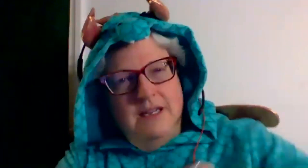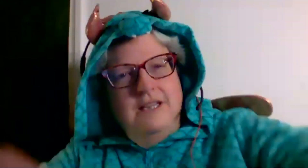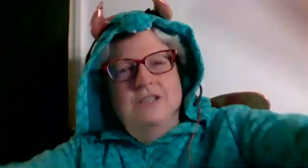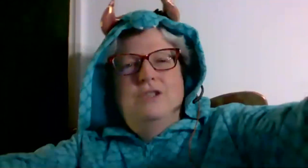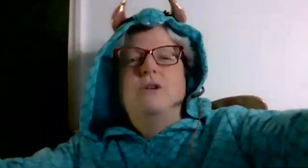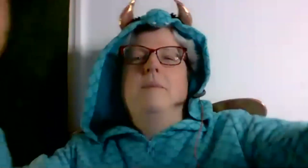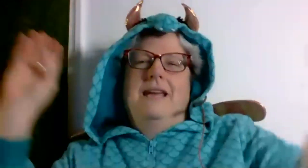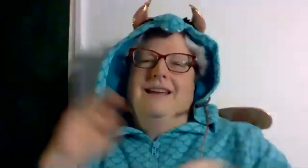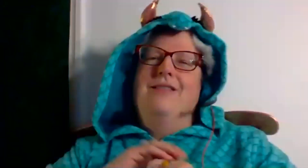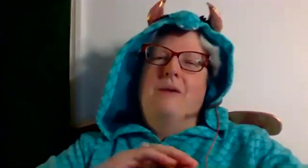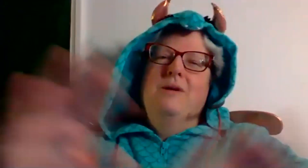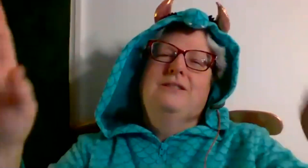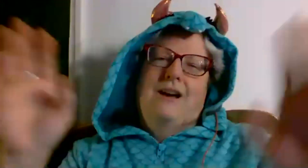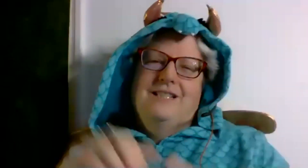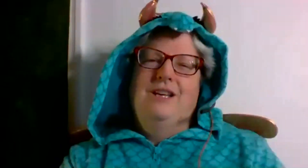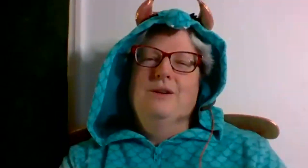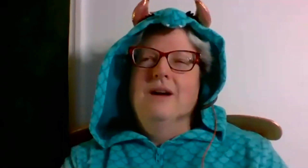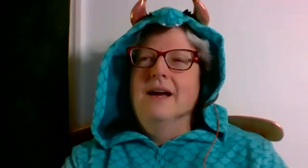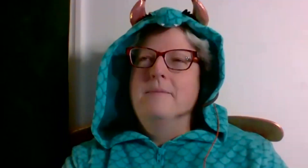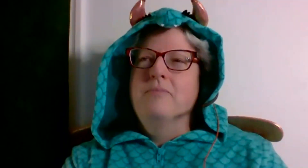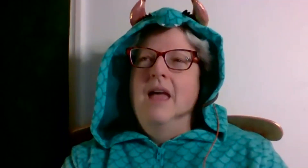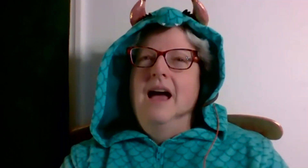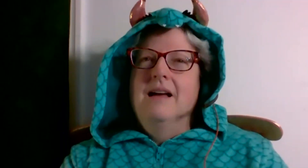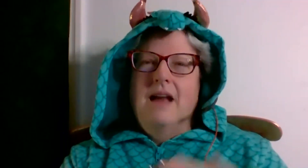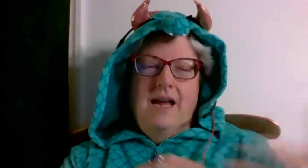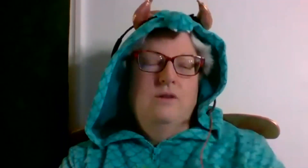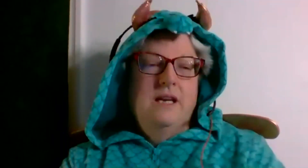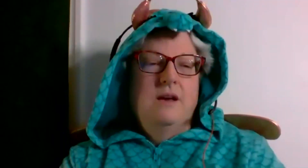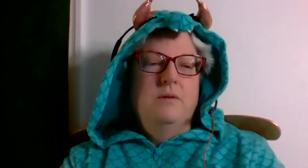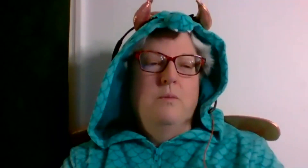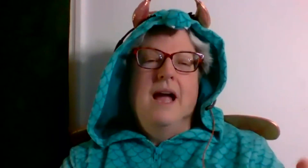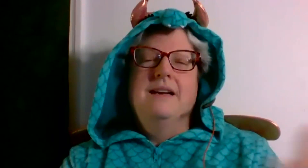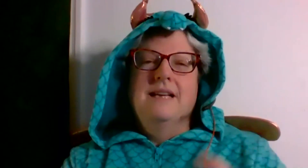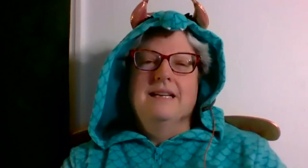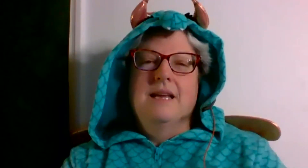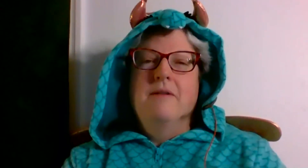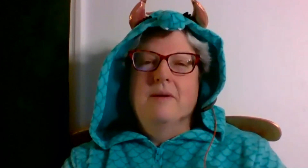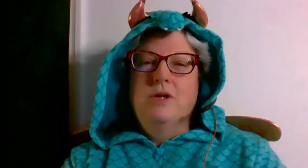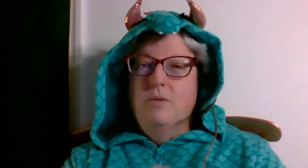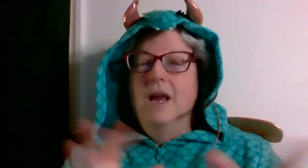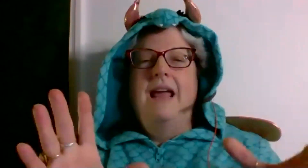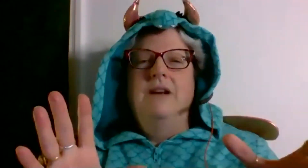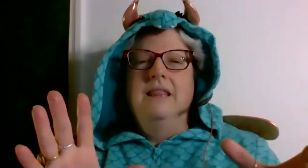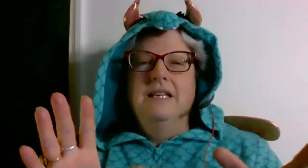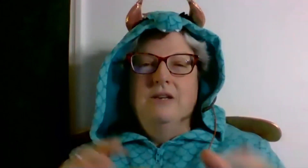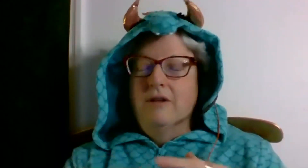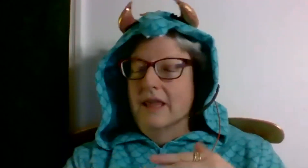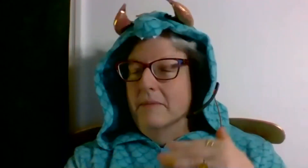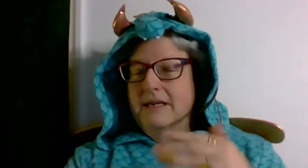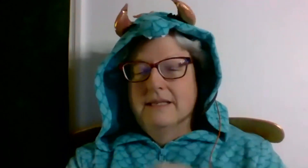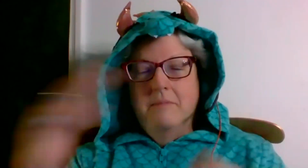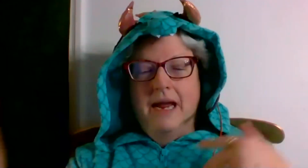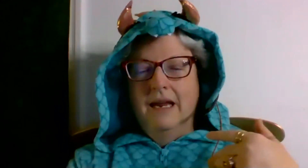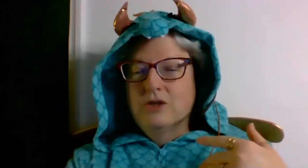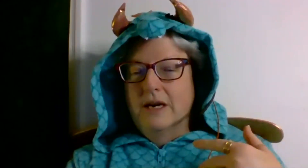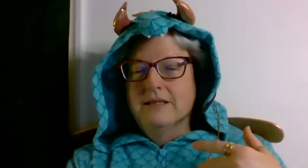come storming in and they will talk to you. I agree though with Wyatt, is like some of them don't want to have anything to do with it